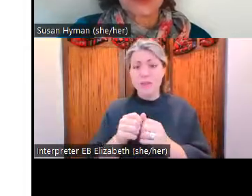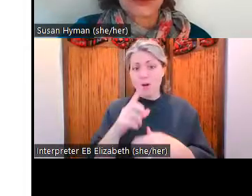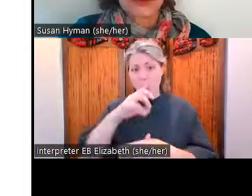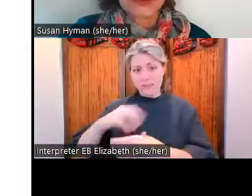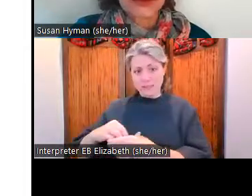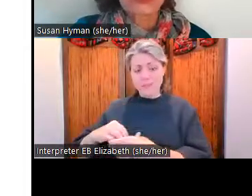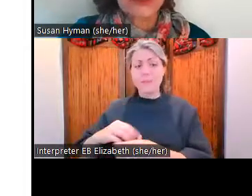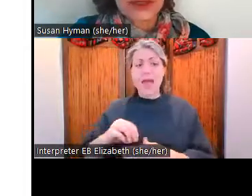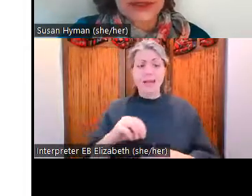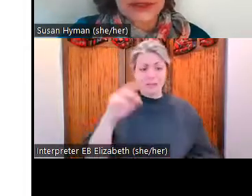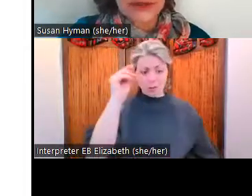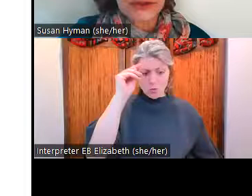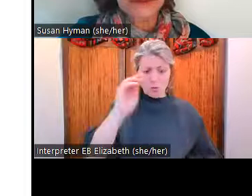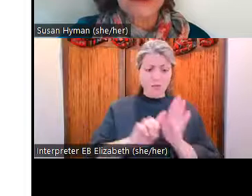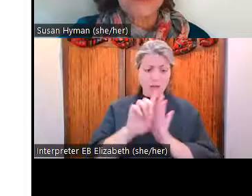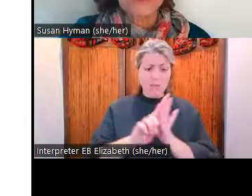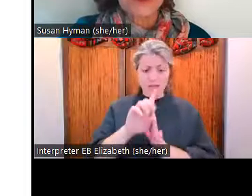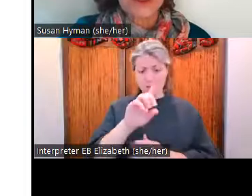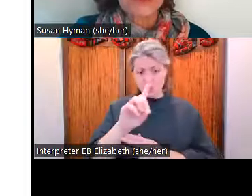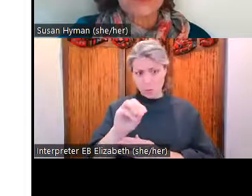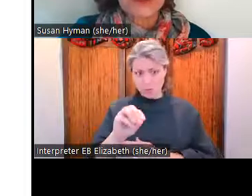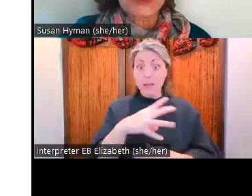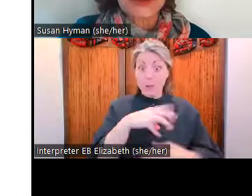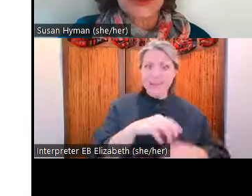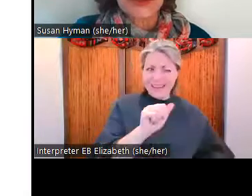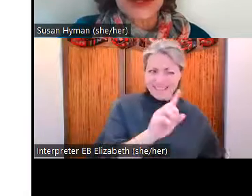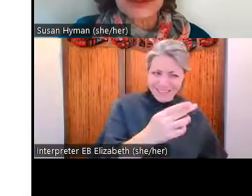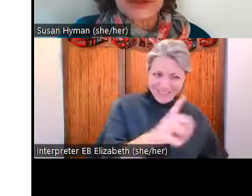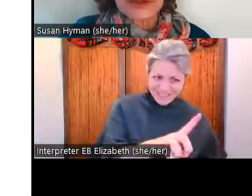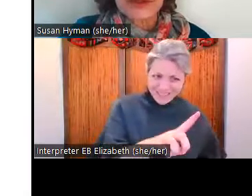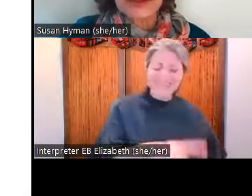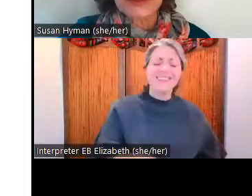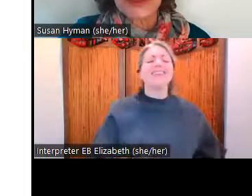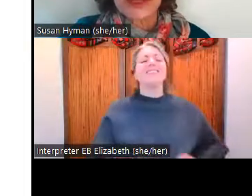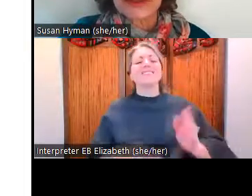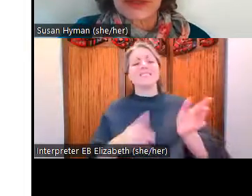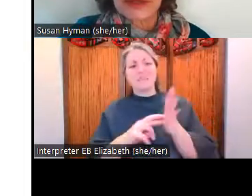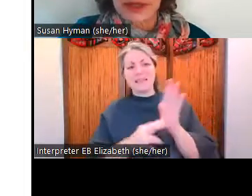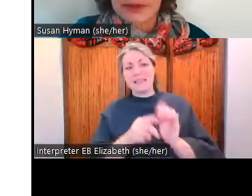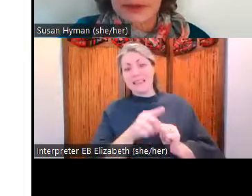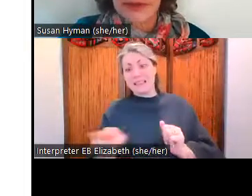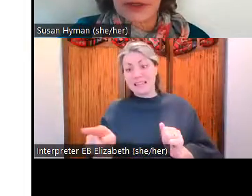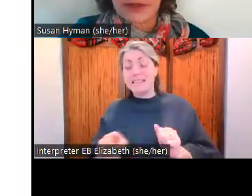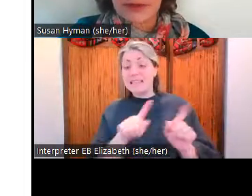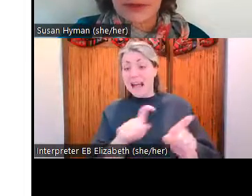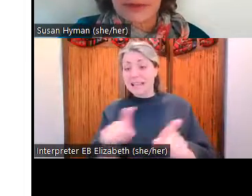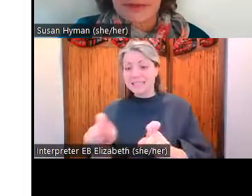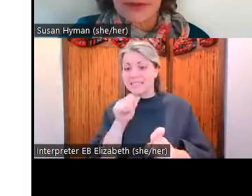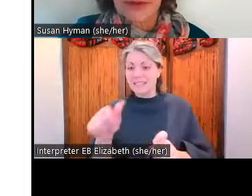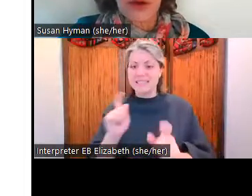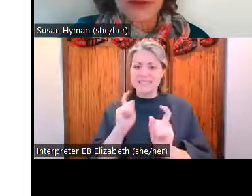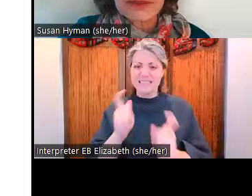neurodevelopmental disorders, including ADHD. So that genetic testing is not diagnostic of